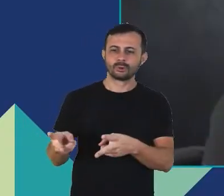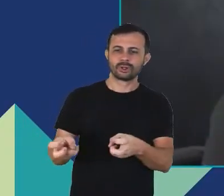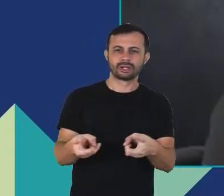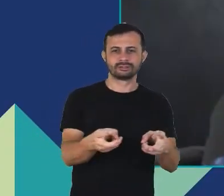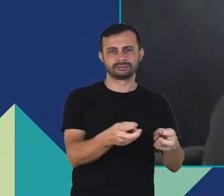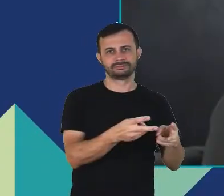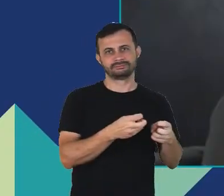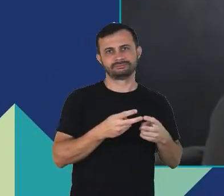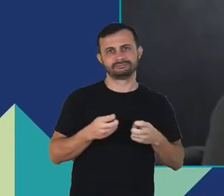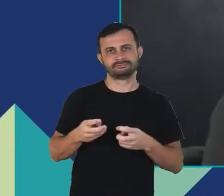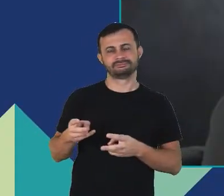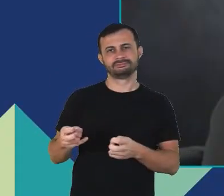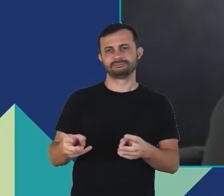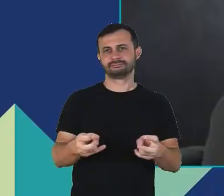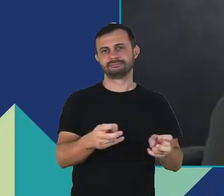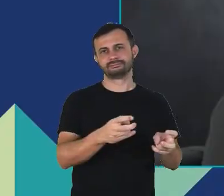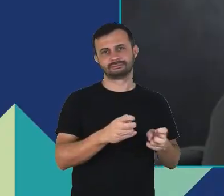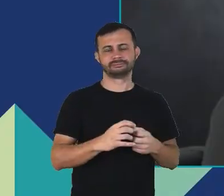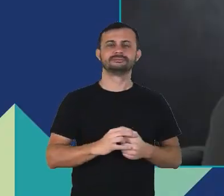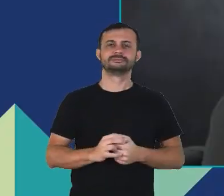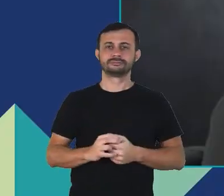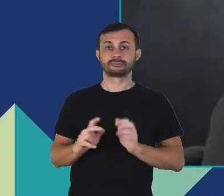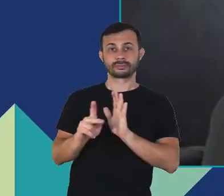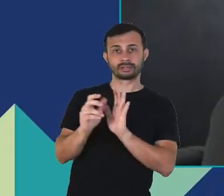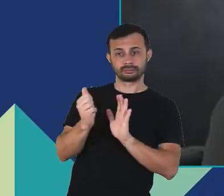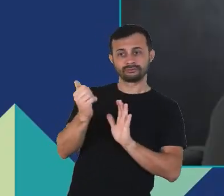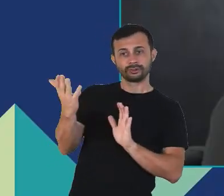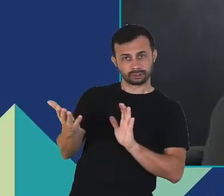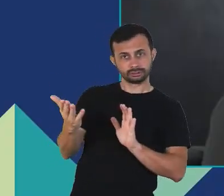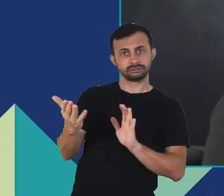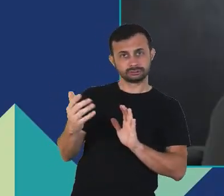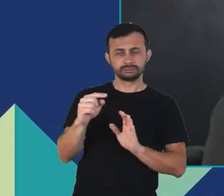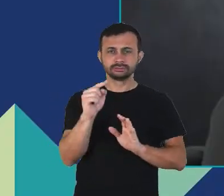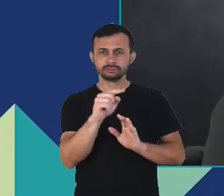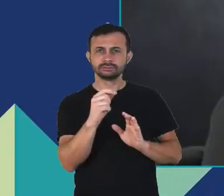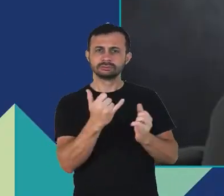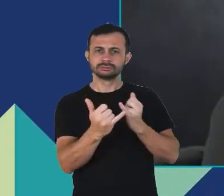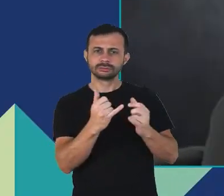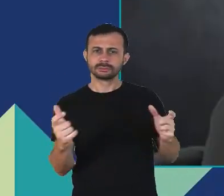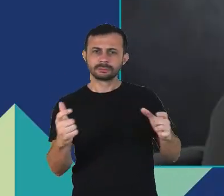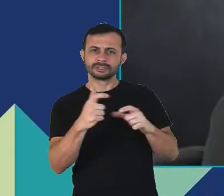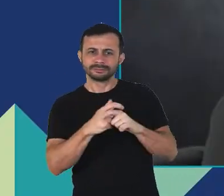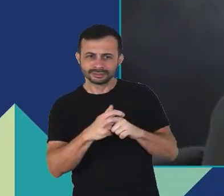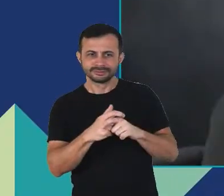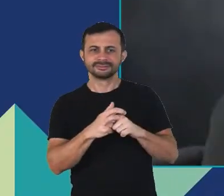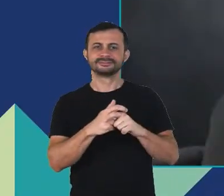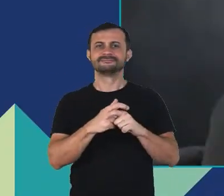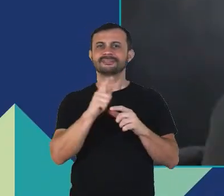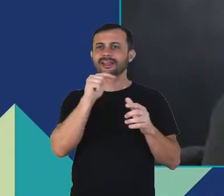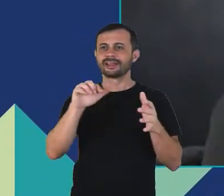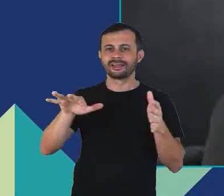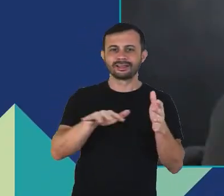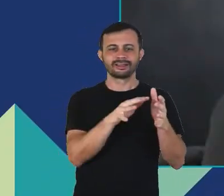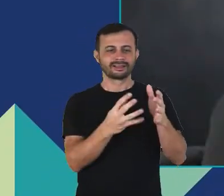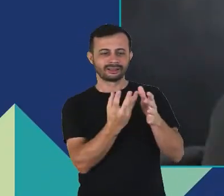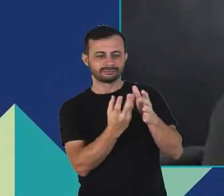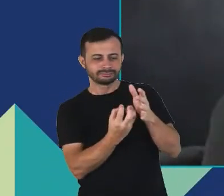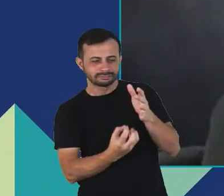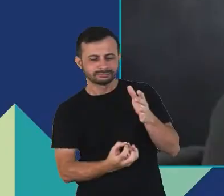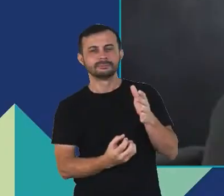the infiltration rates. So, in part of the operations, you're going to implement